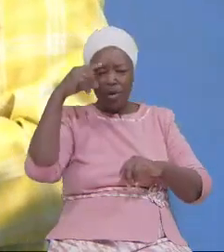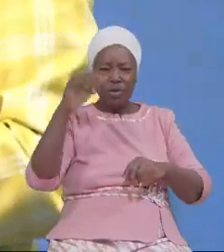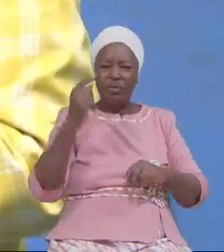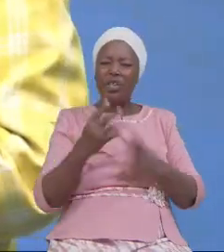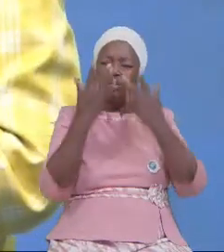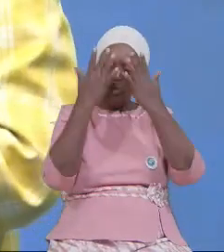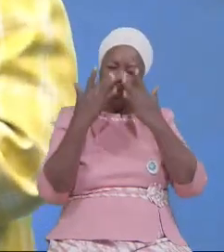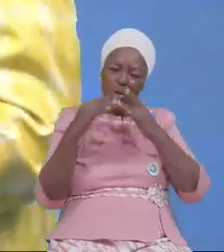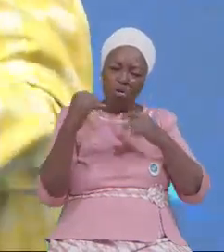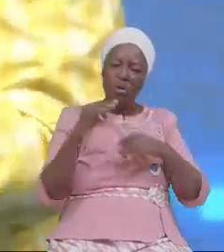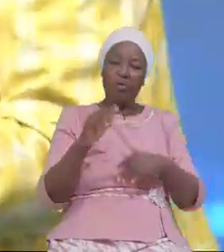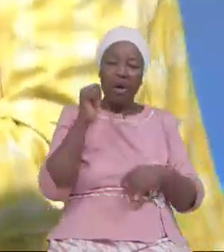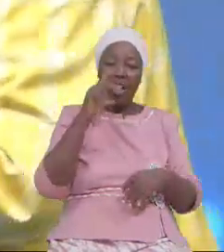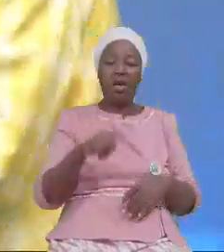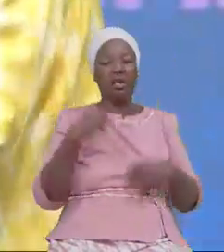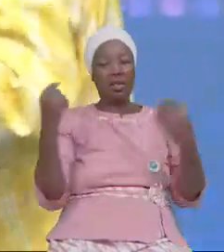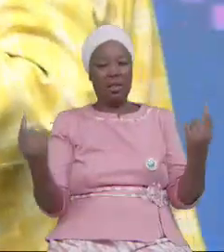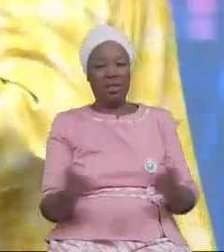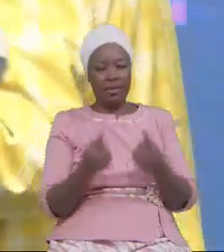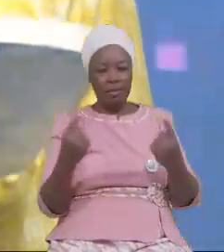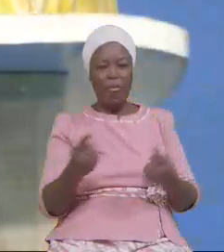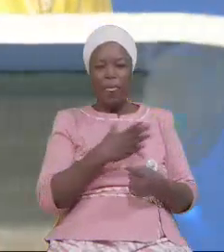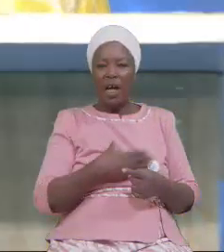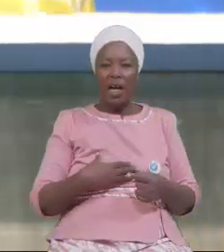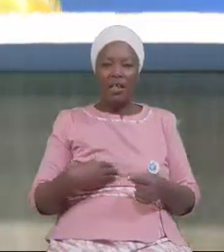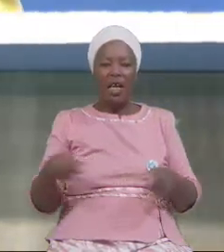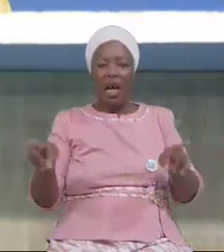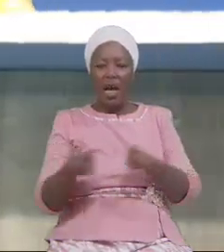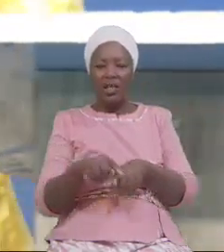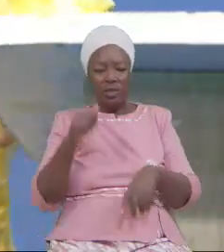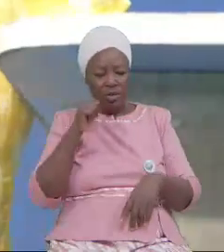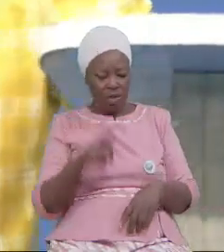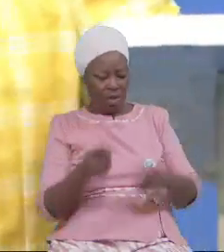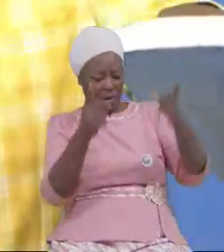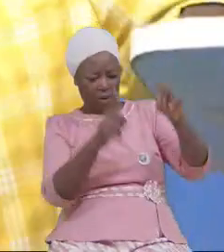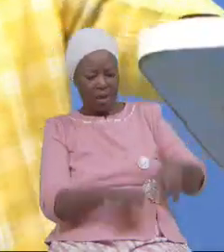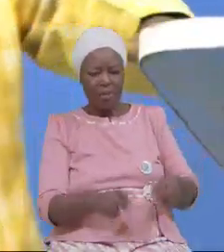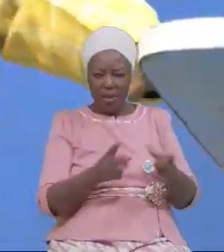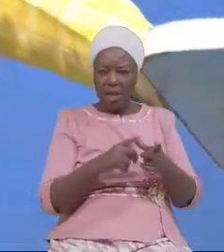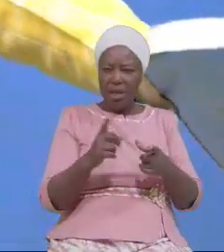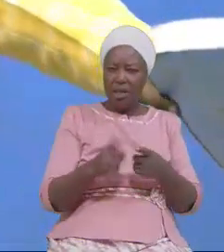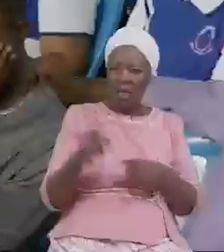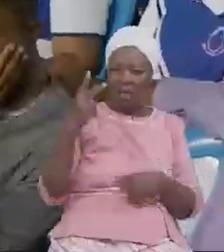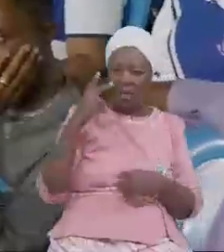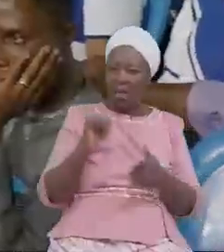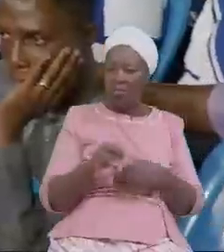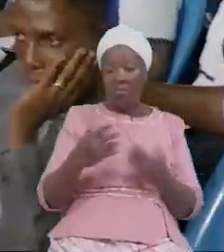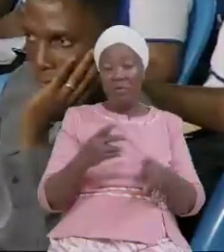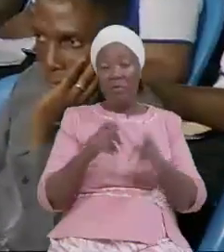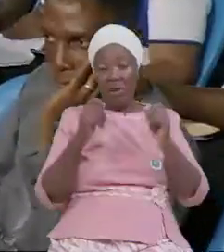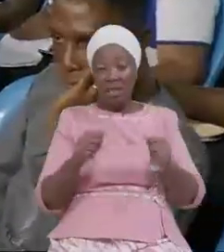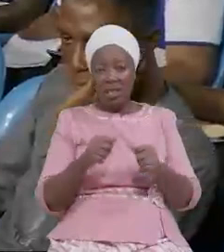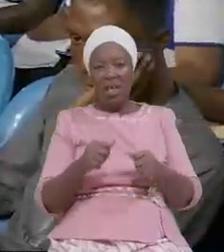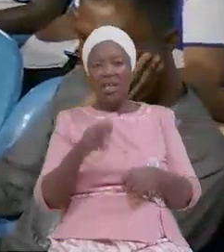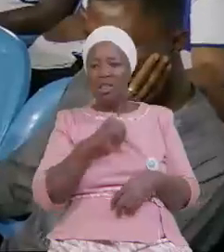her sin. And as she came, and all this was impromptu, it is nothing